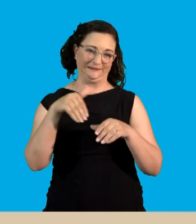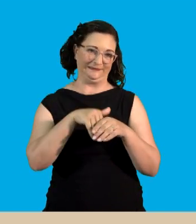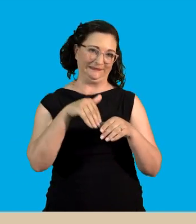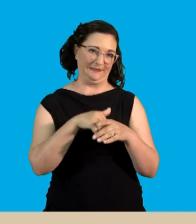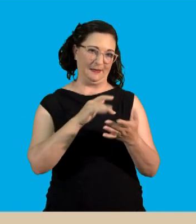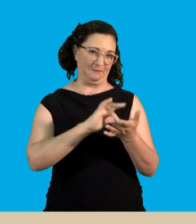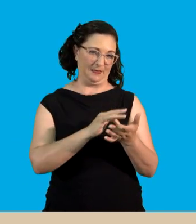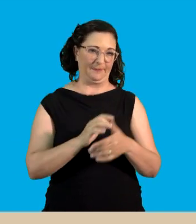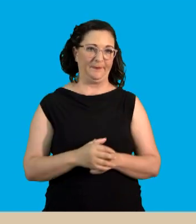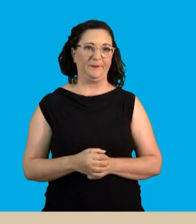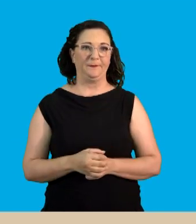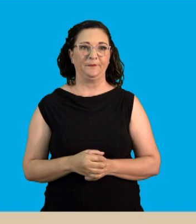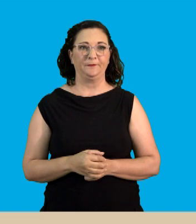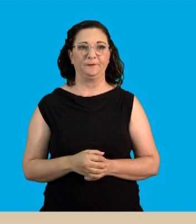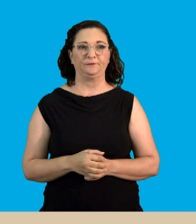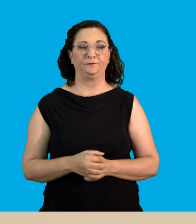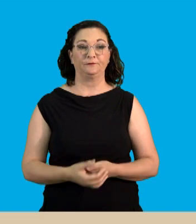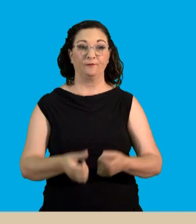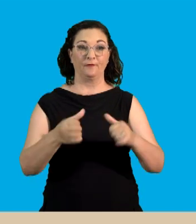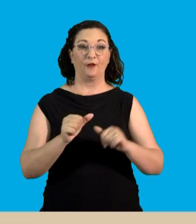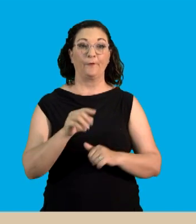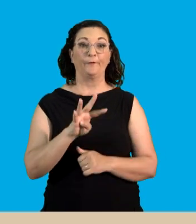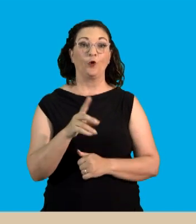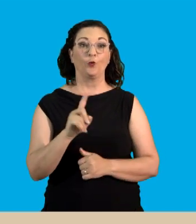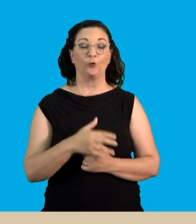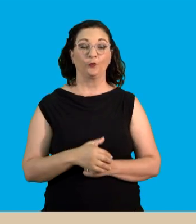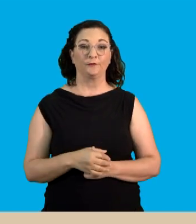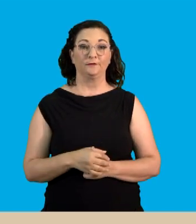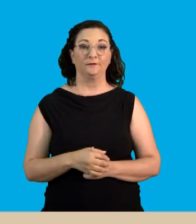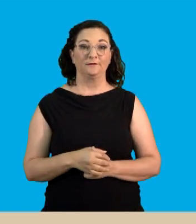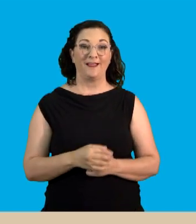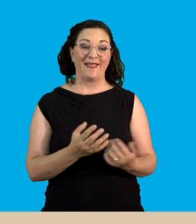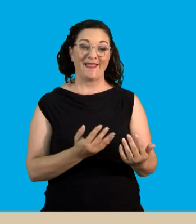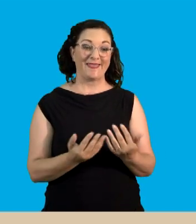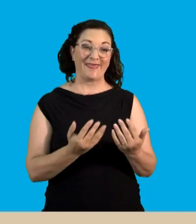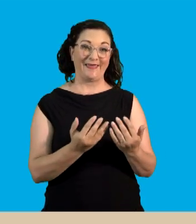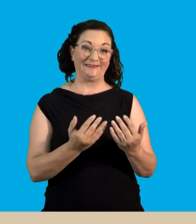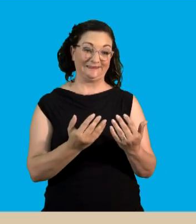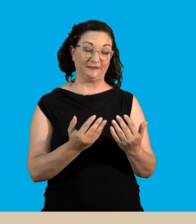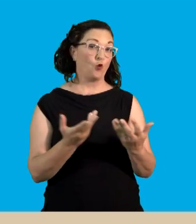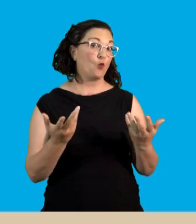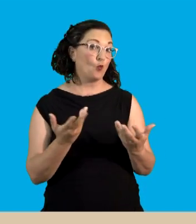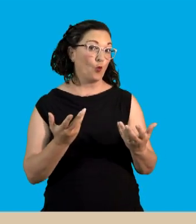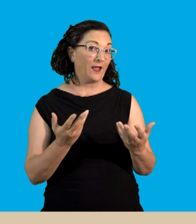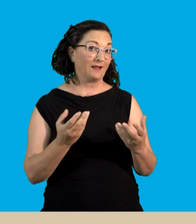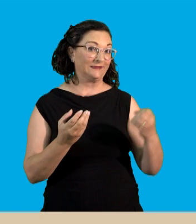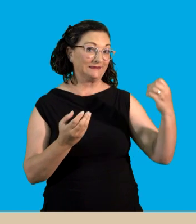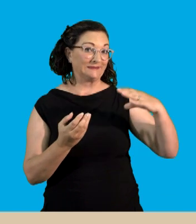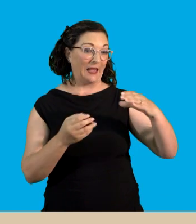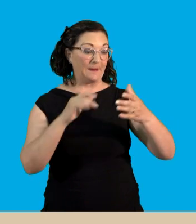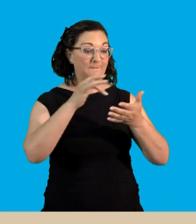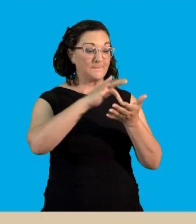All right. Let us move on to question 4. It says, name the gases found inside the